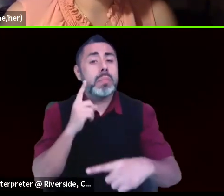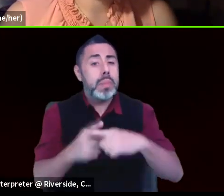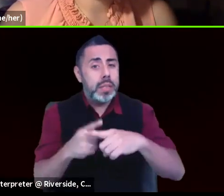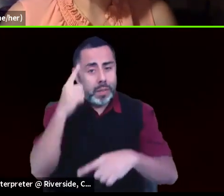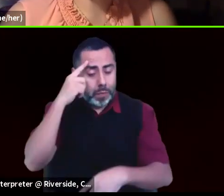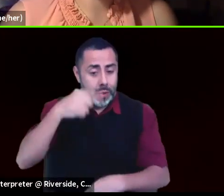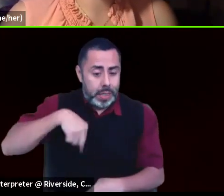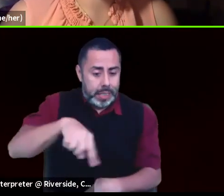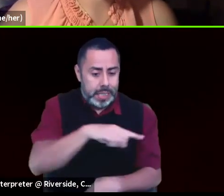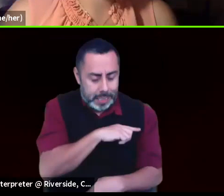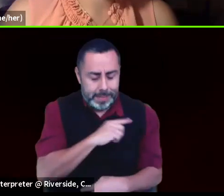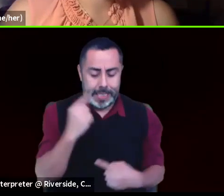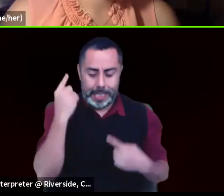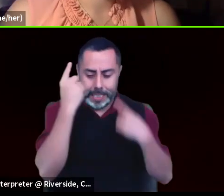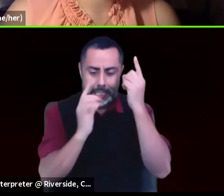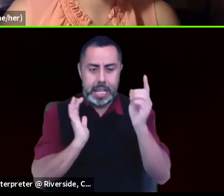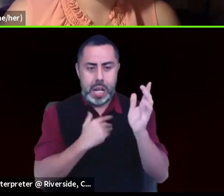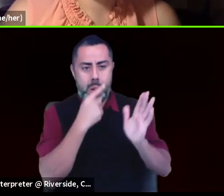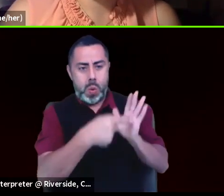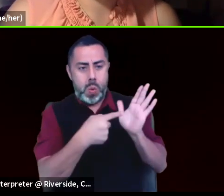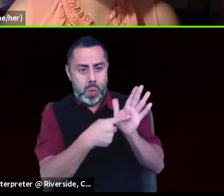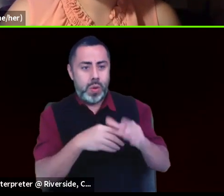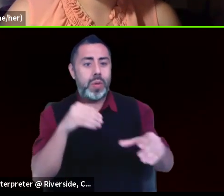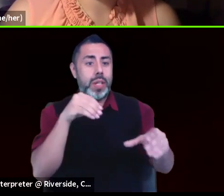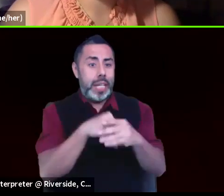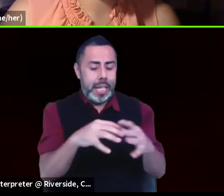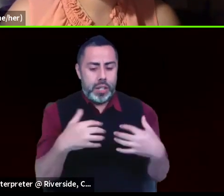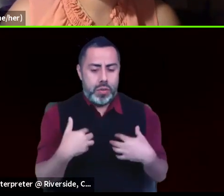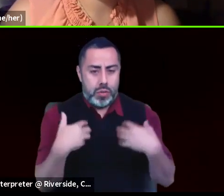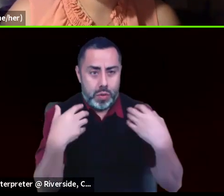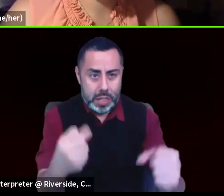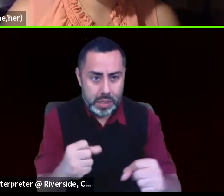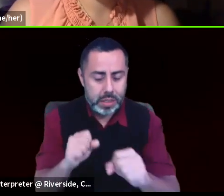reconciliation, decolonization, and allyship.